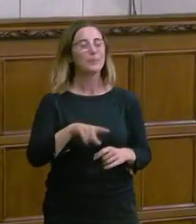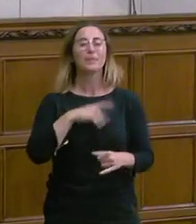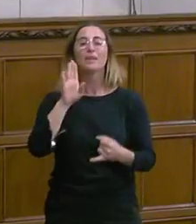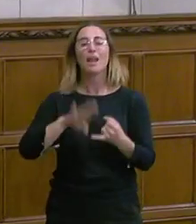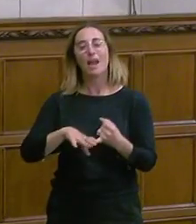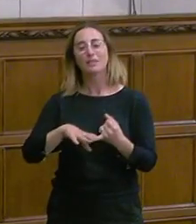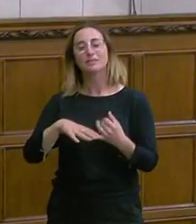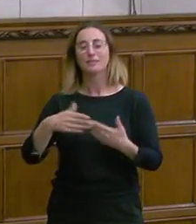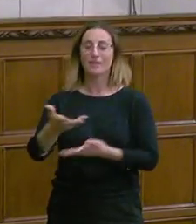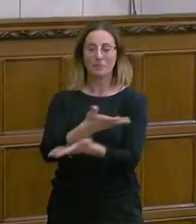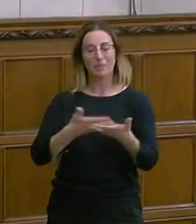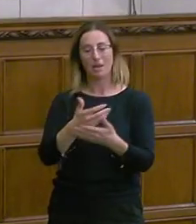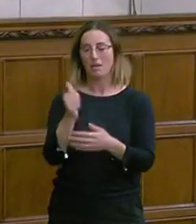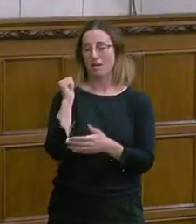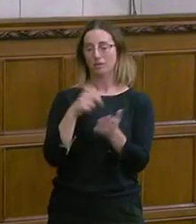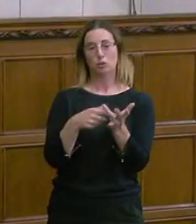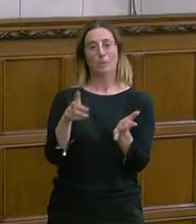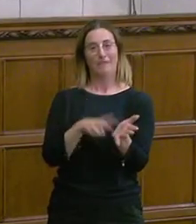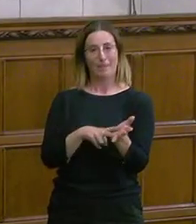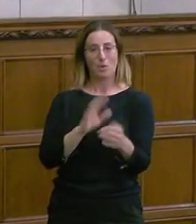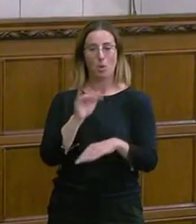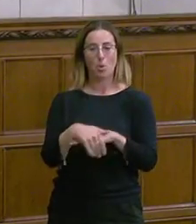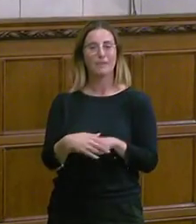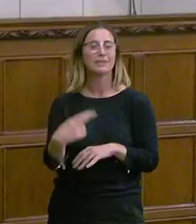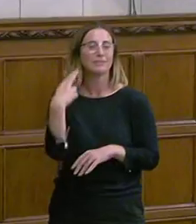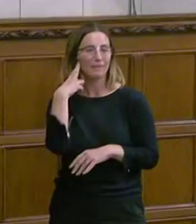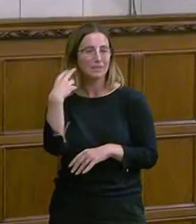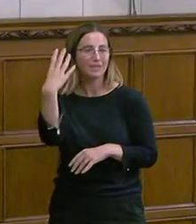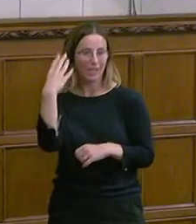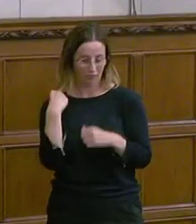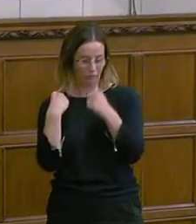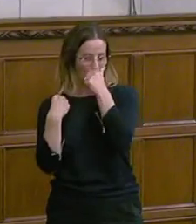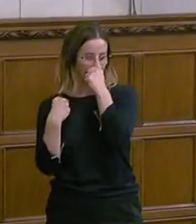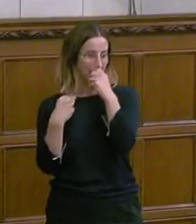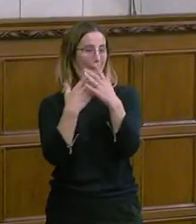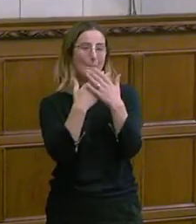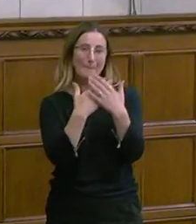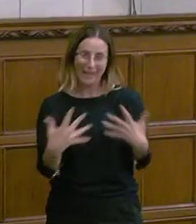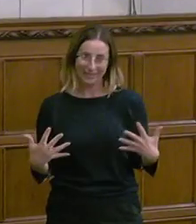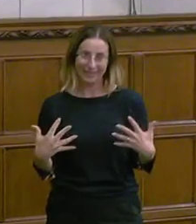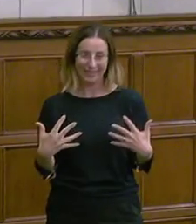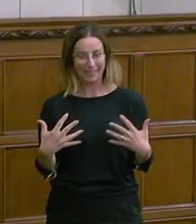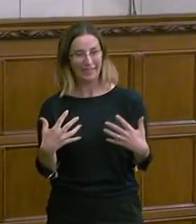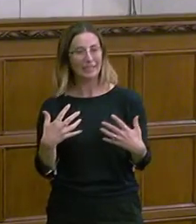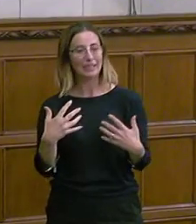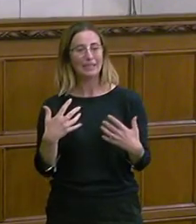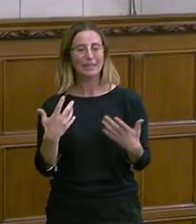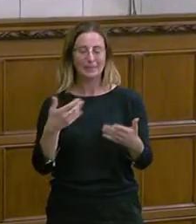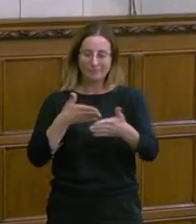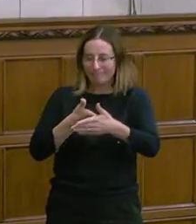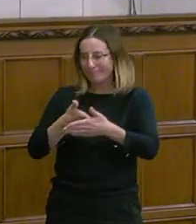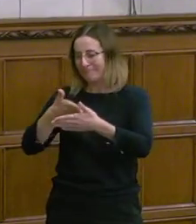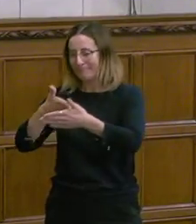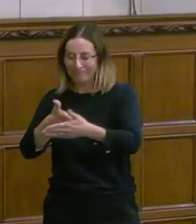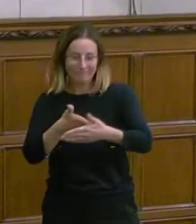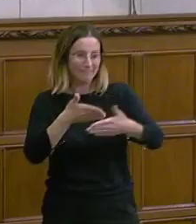last November in this chamber on deafness and hearing loss. Many barriers have been placed in the way of